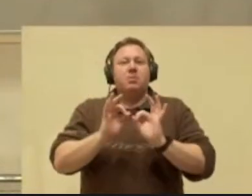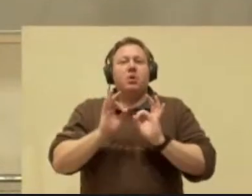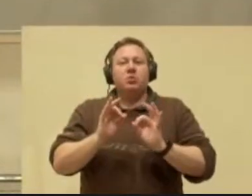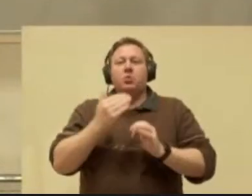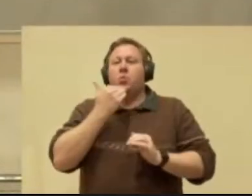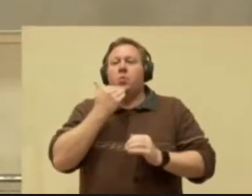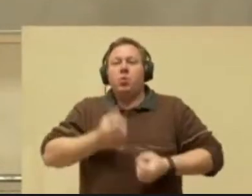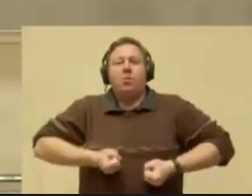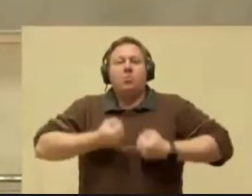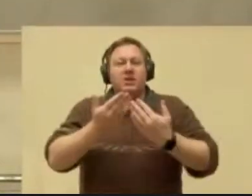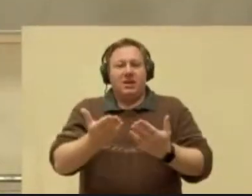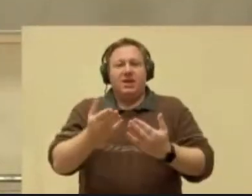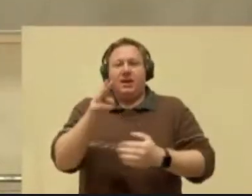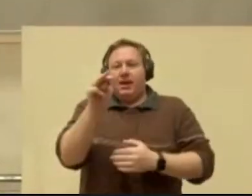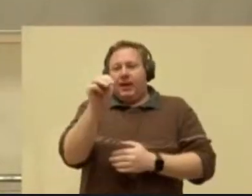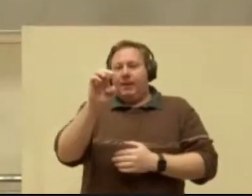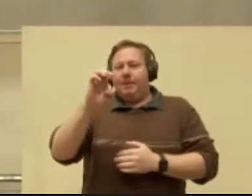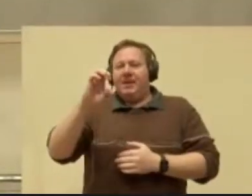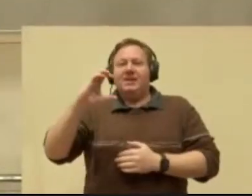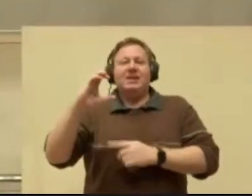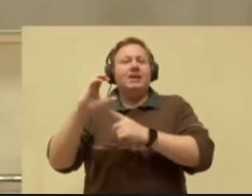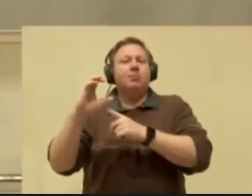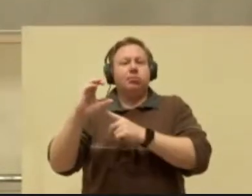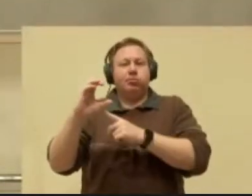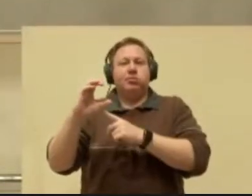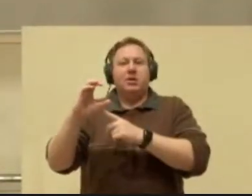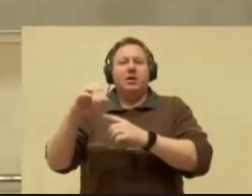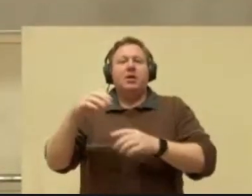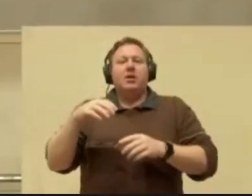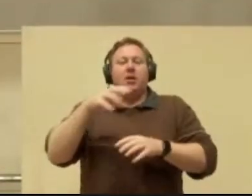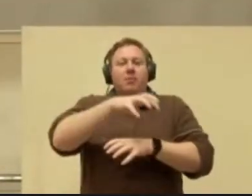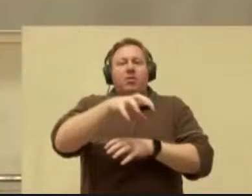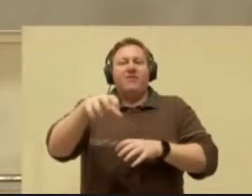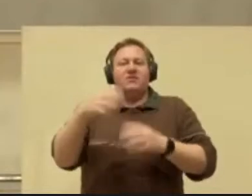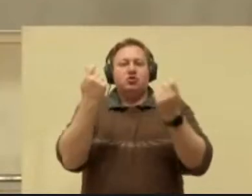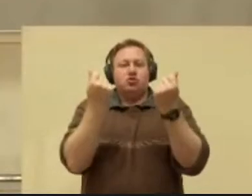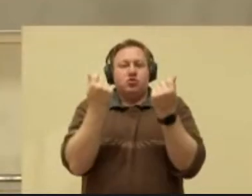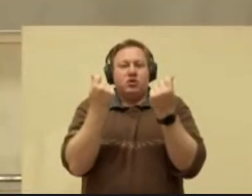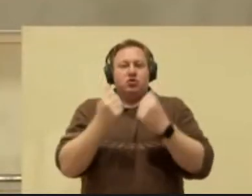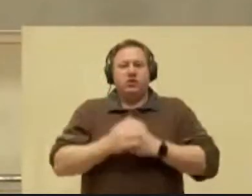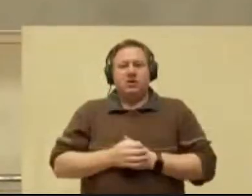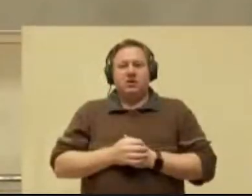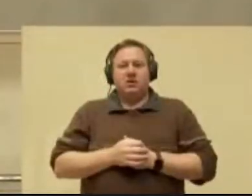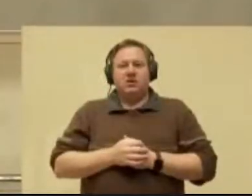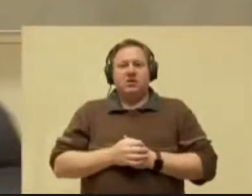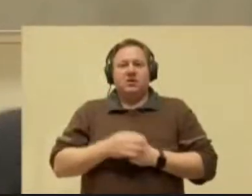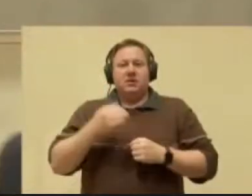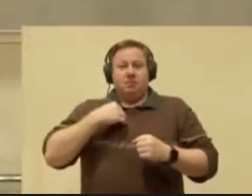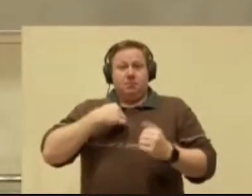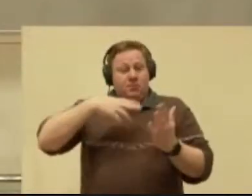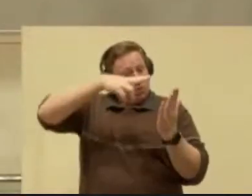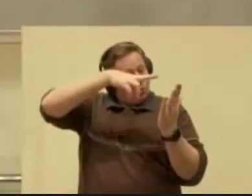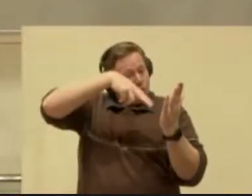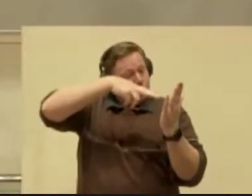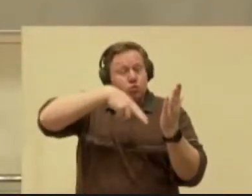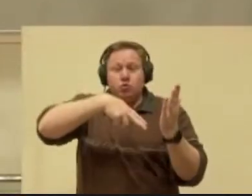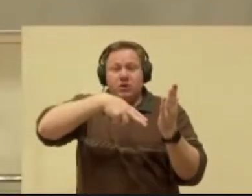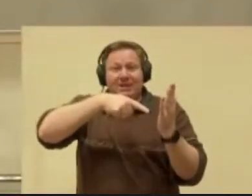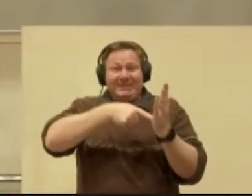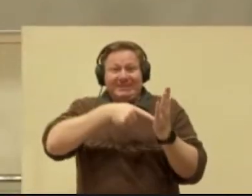be presented by the embassy of provincial treasury i'll read it as it was